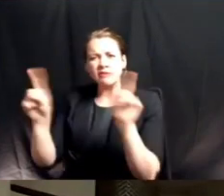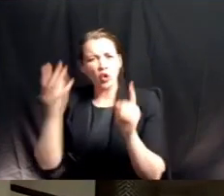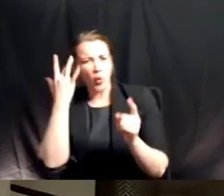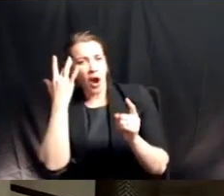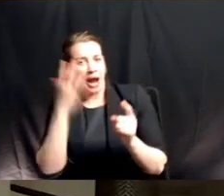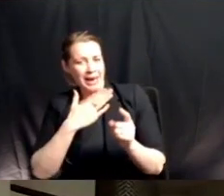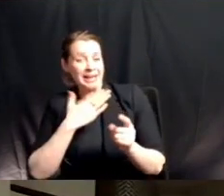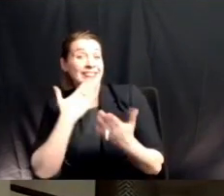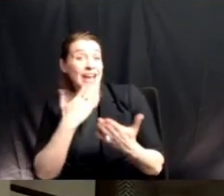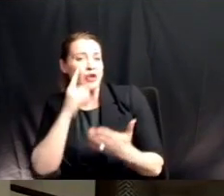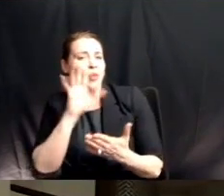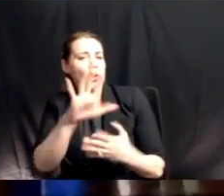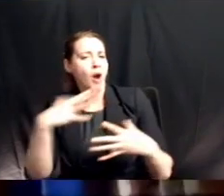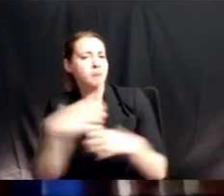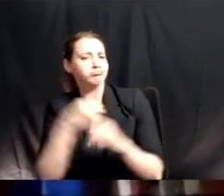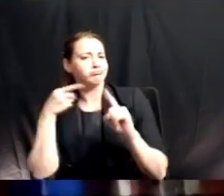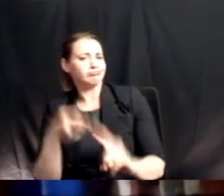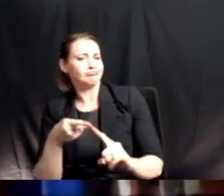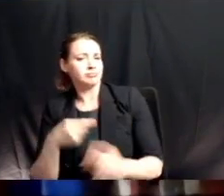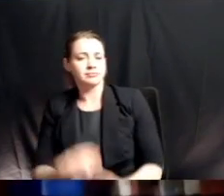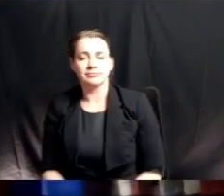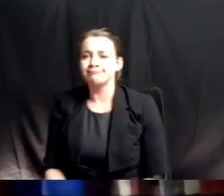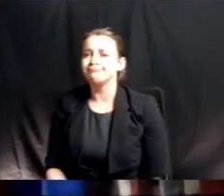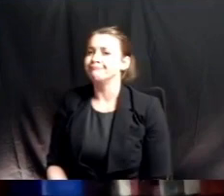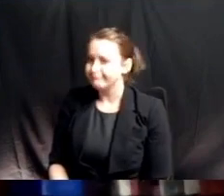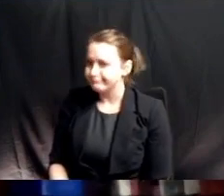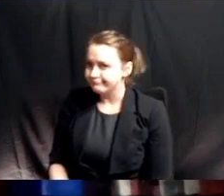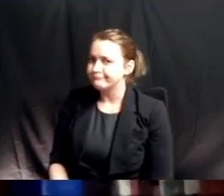Thanks for the advice, Rich.